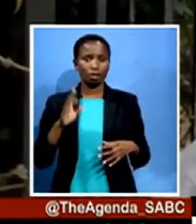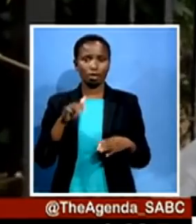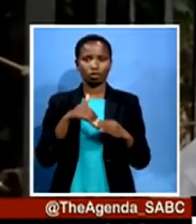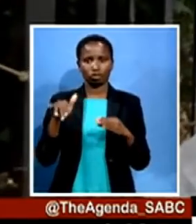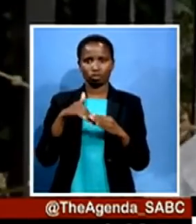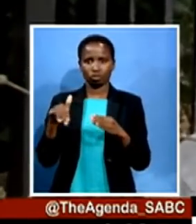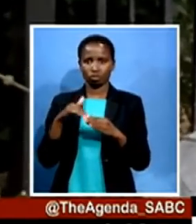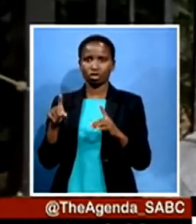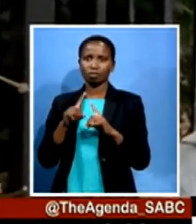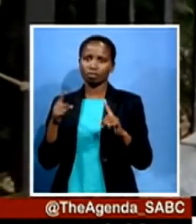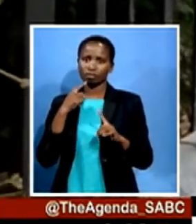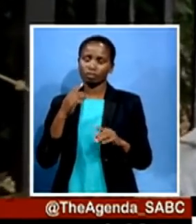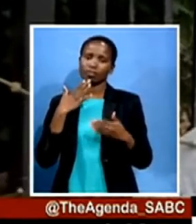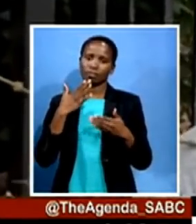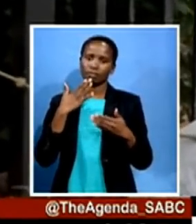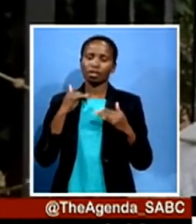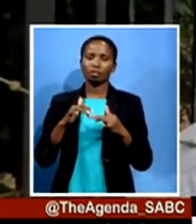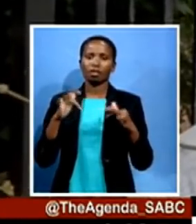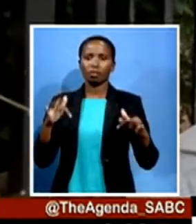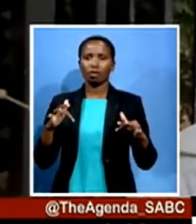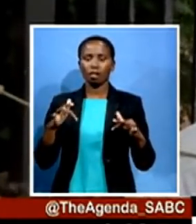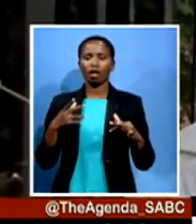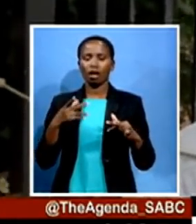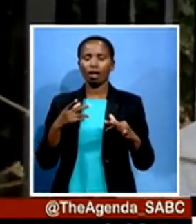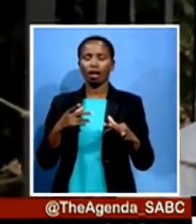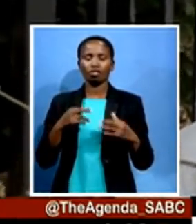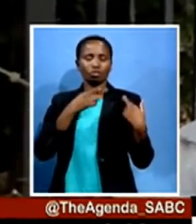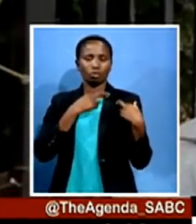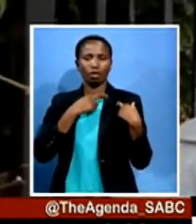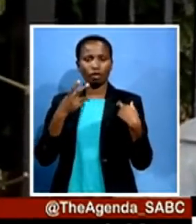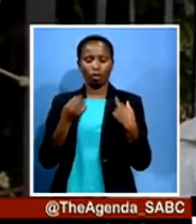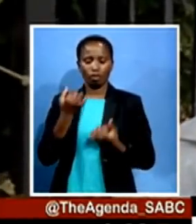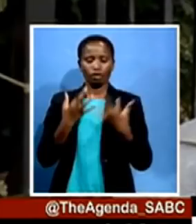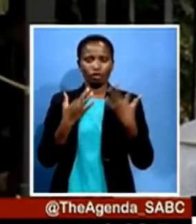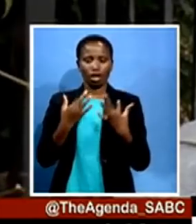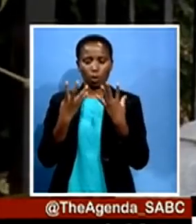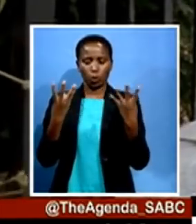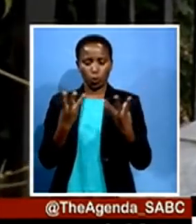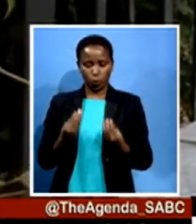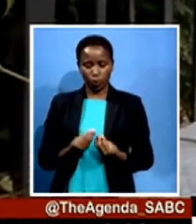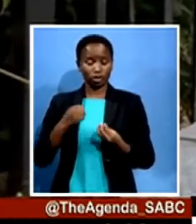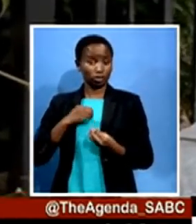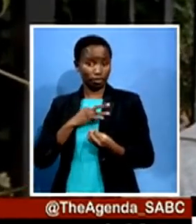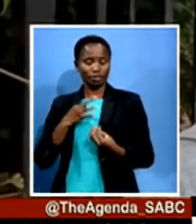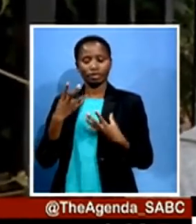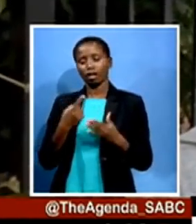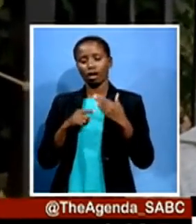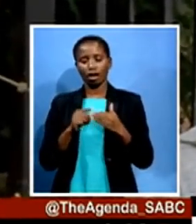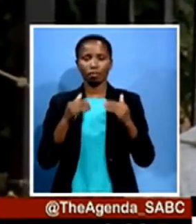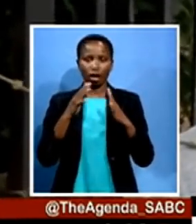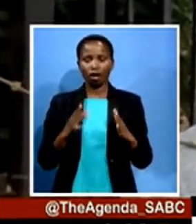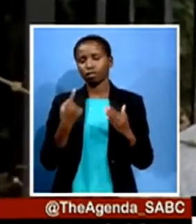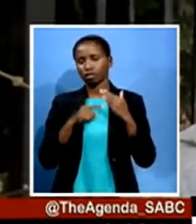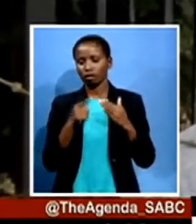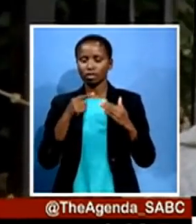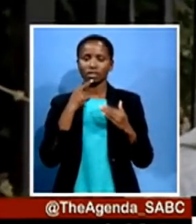property. They've held it back, and we're out with our lives and our important stuff, and we're really grateful for that. How scary was